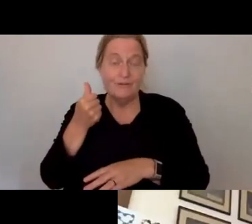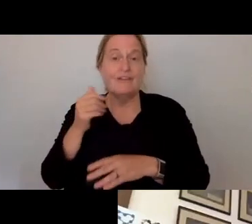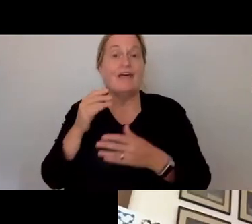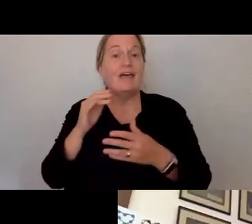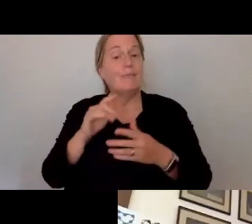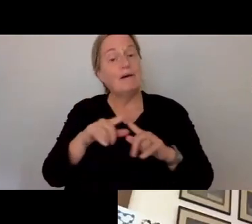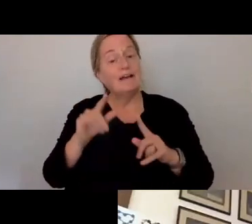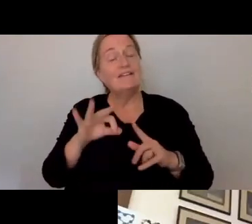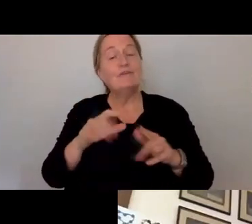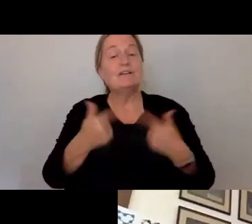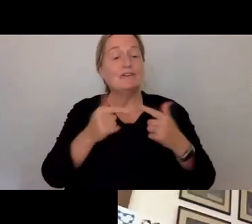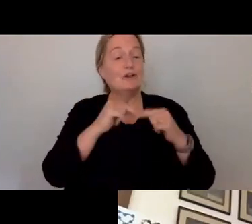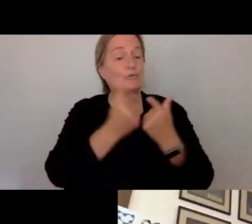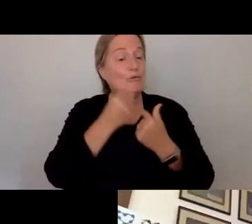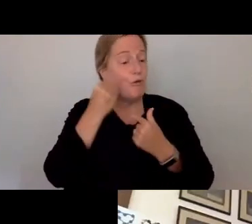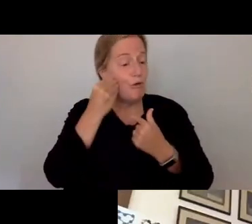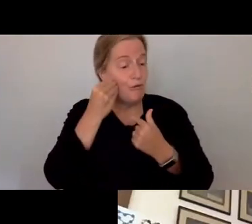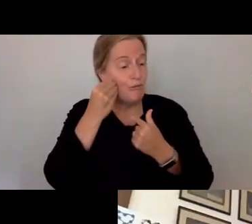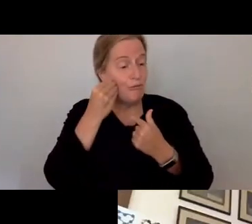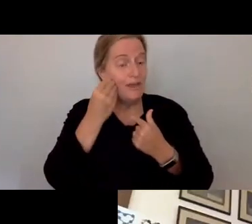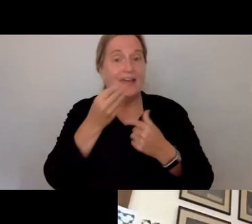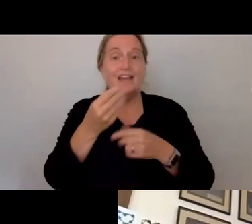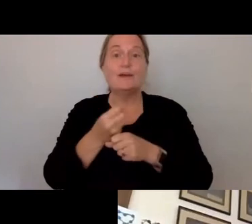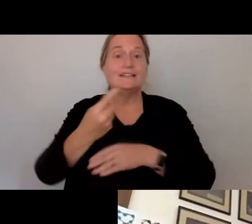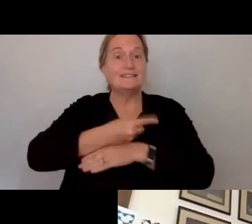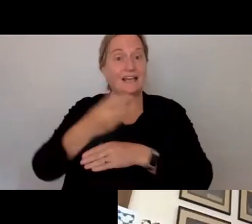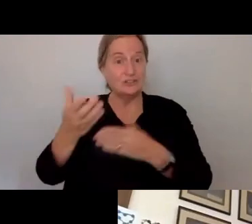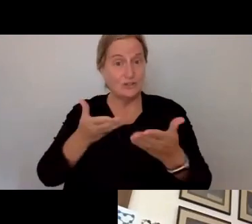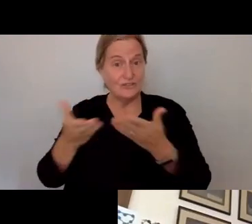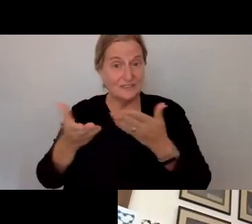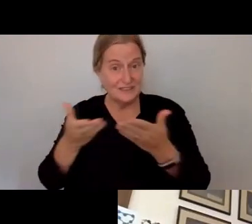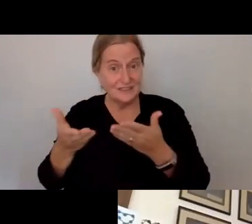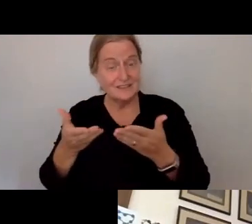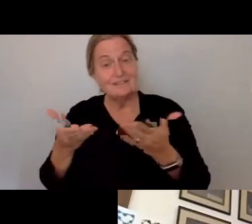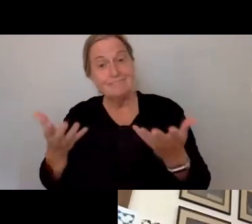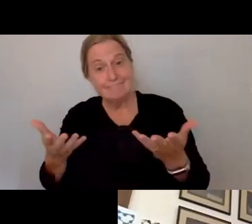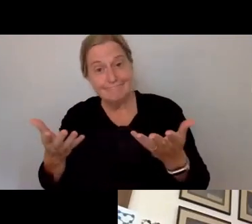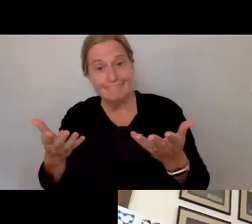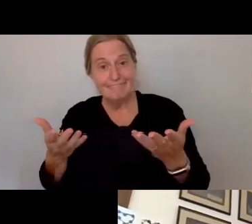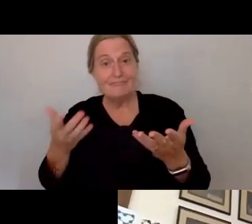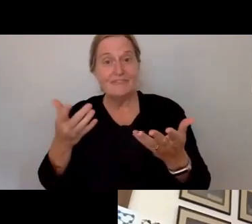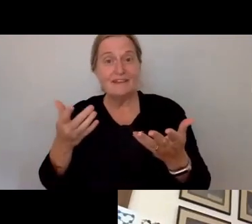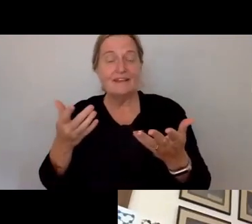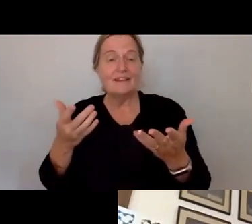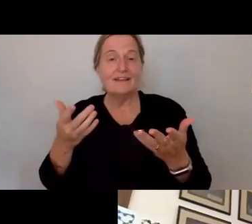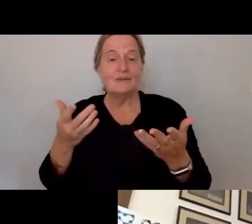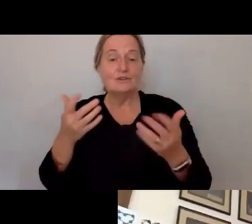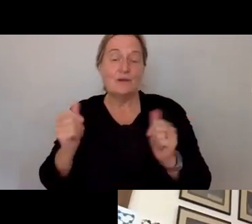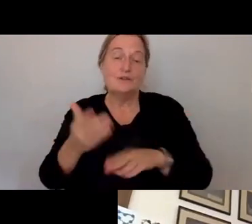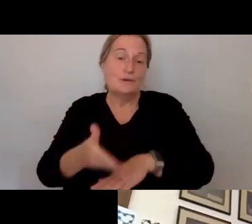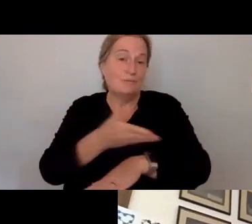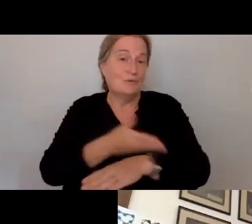and we've been working toward more independent, but they have to be pulled out of there. So Senator Hoffman and